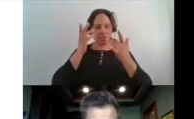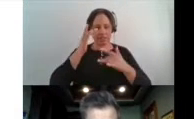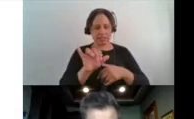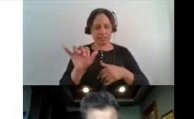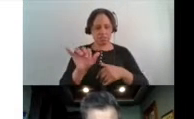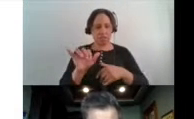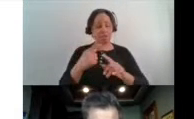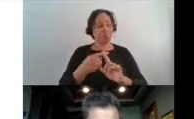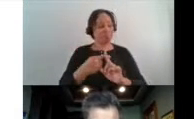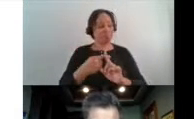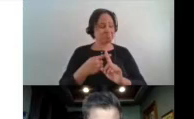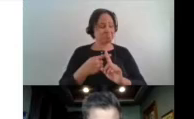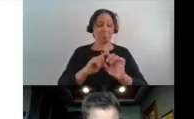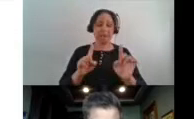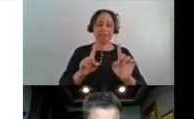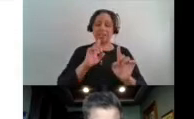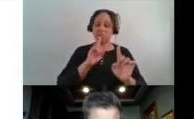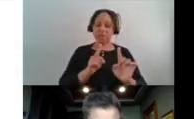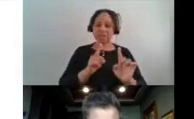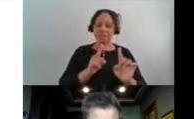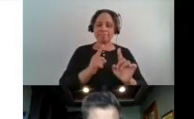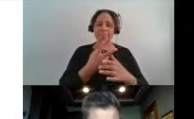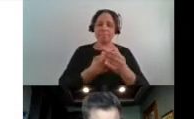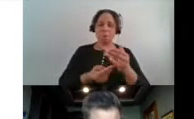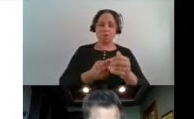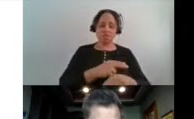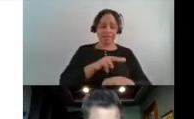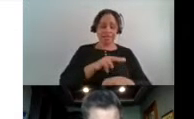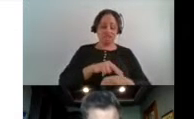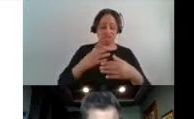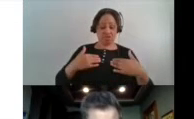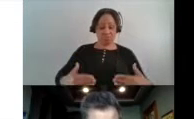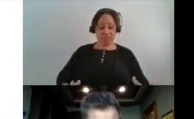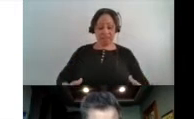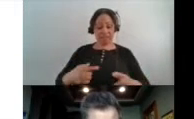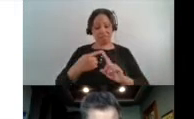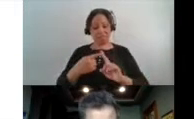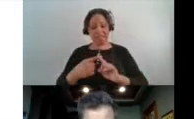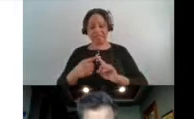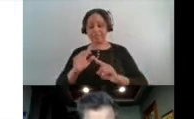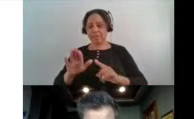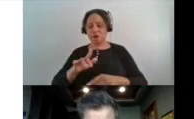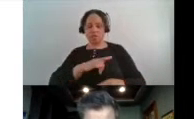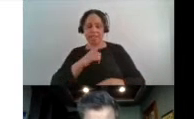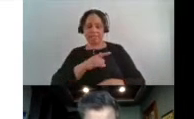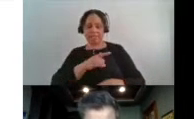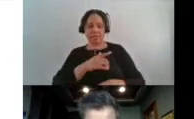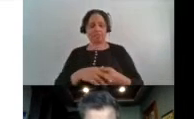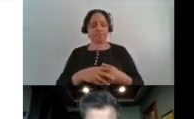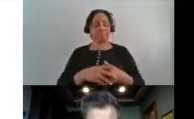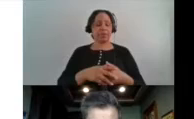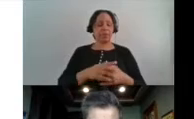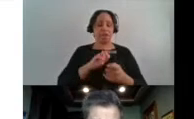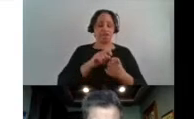and nurture, that one patient may have a certain genetic makeup, another patient has another genetic